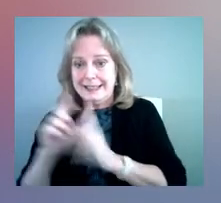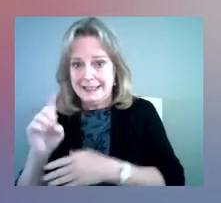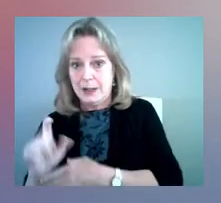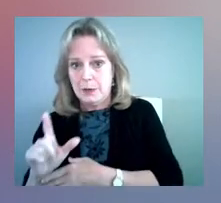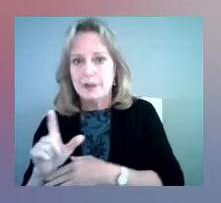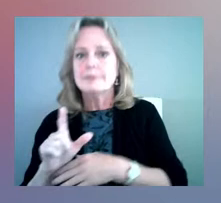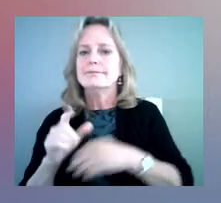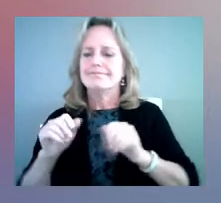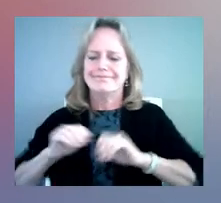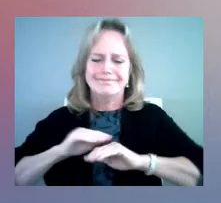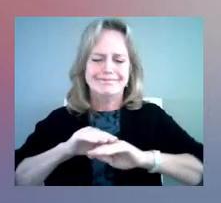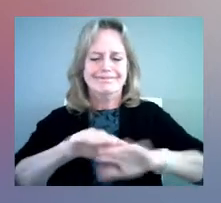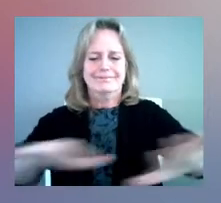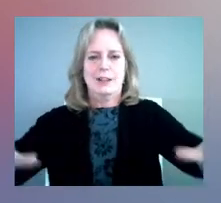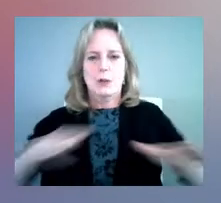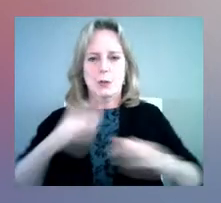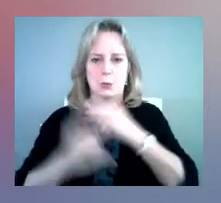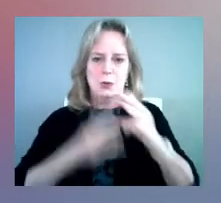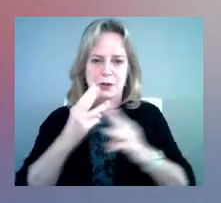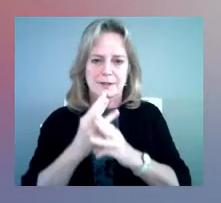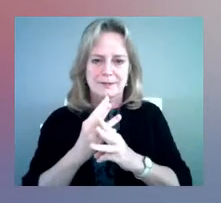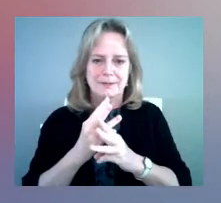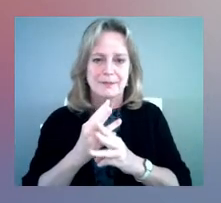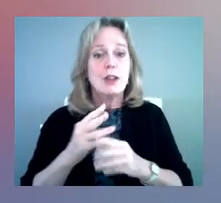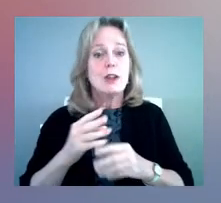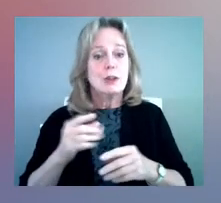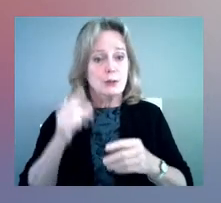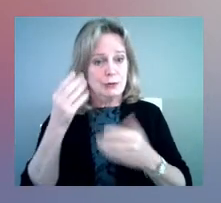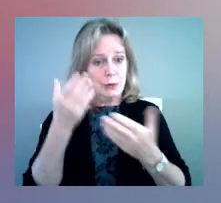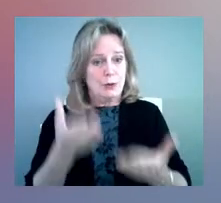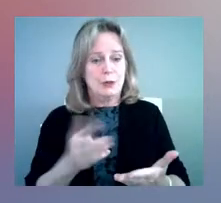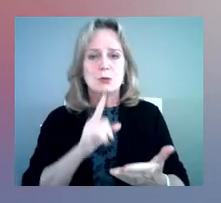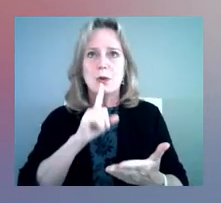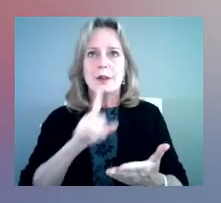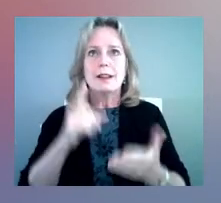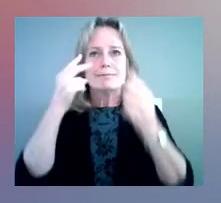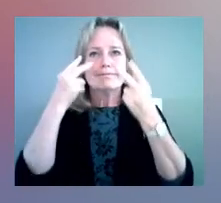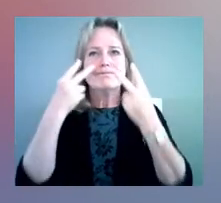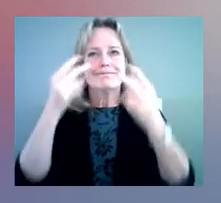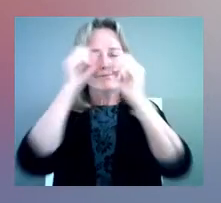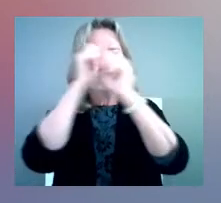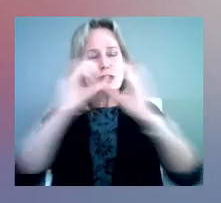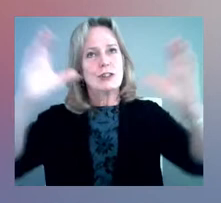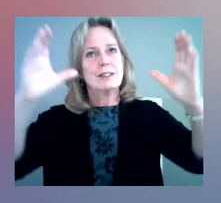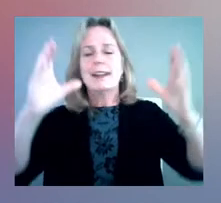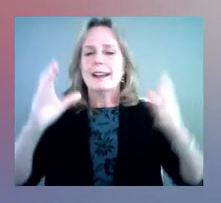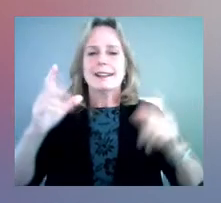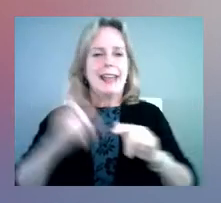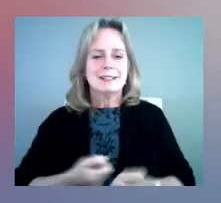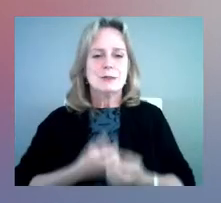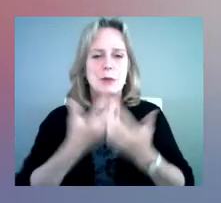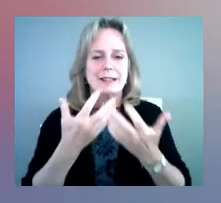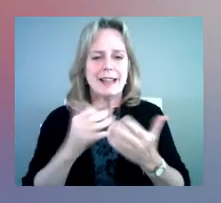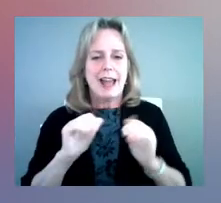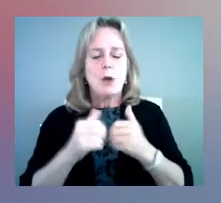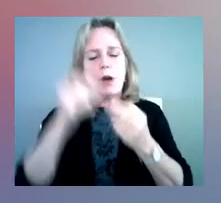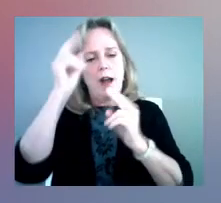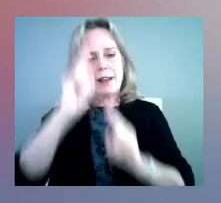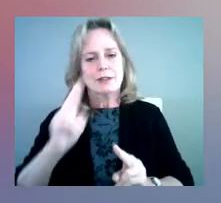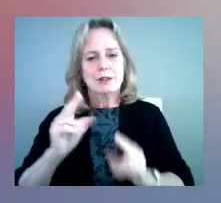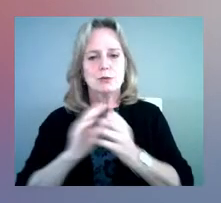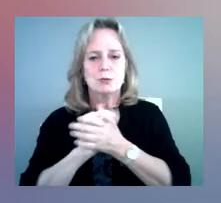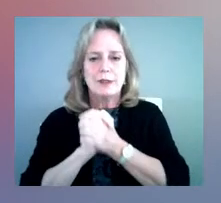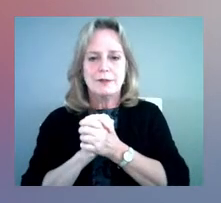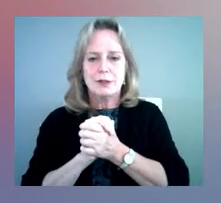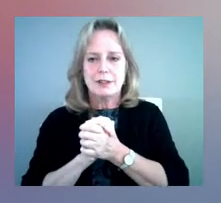but all over the world. You are truly a visionary. I can't express how honored and grateful